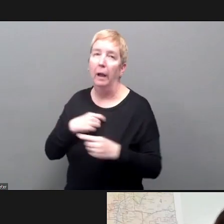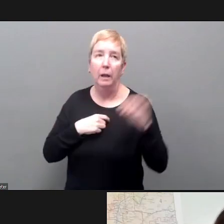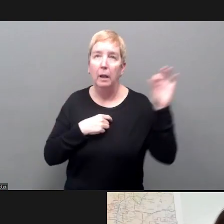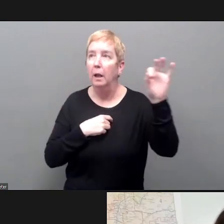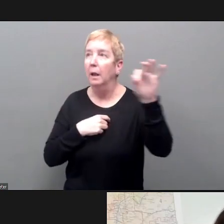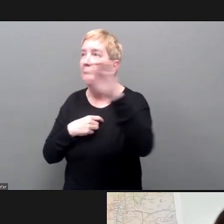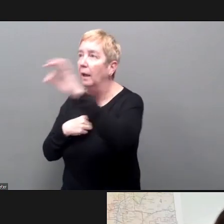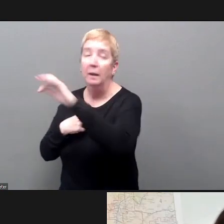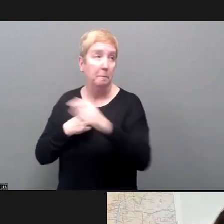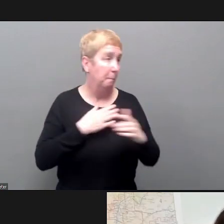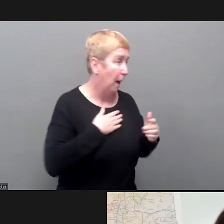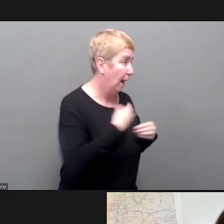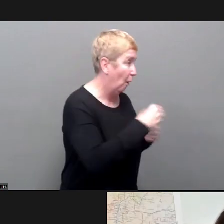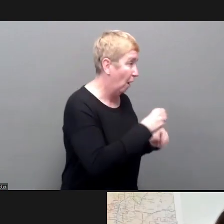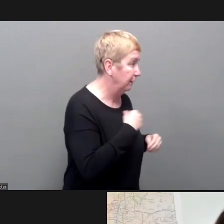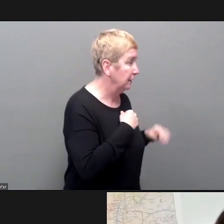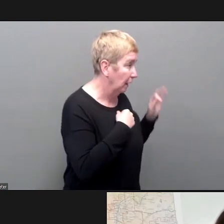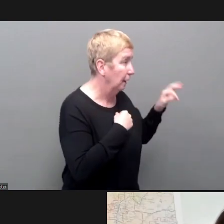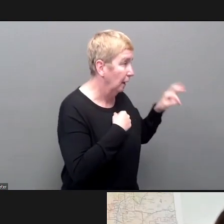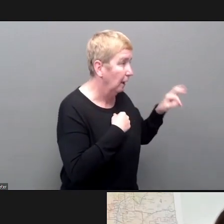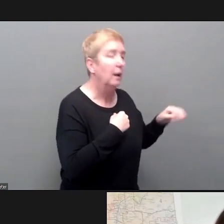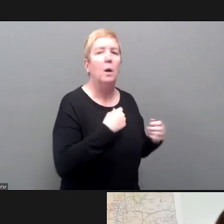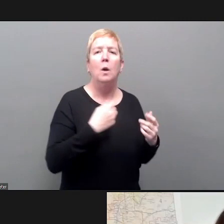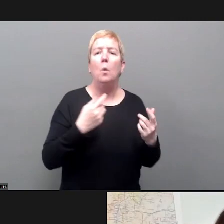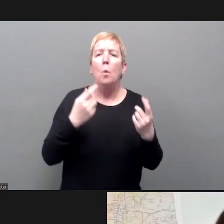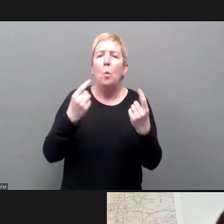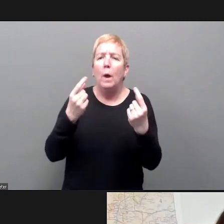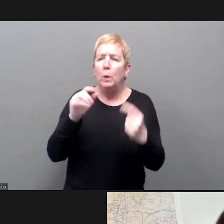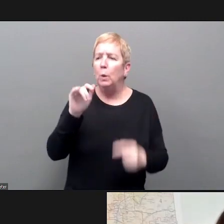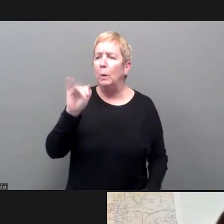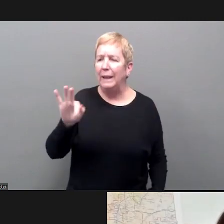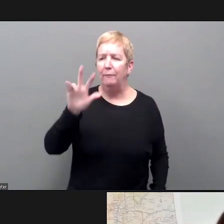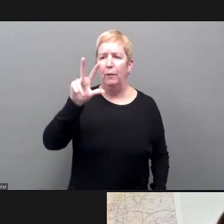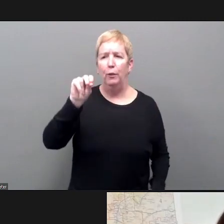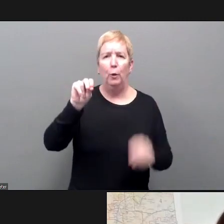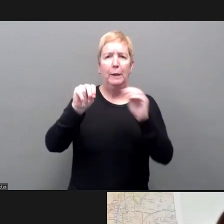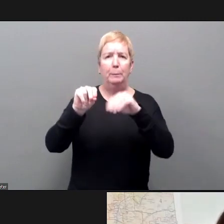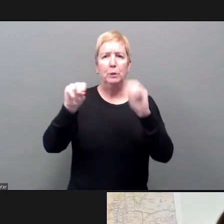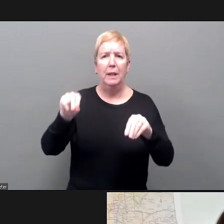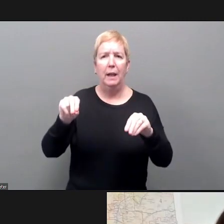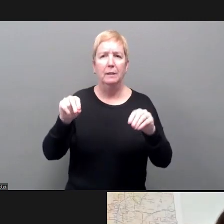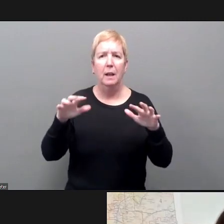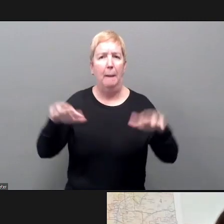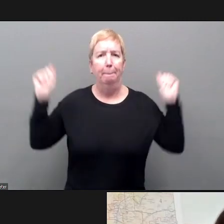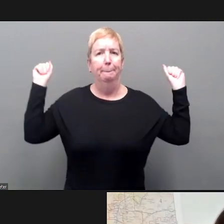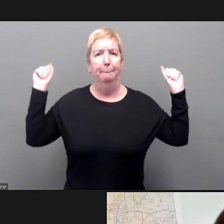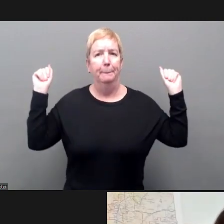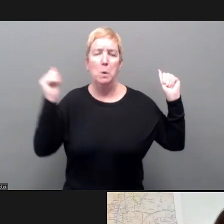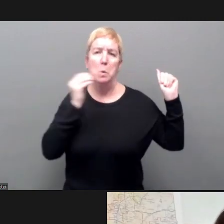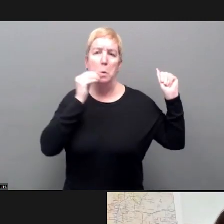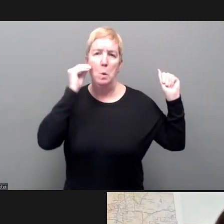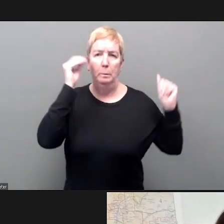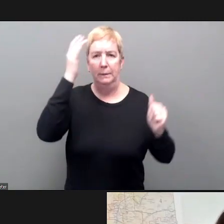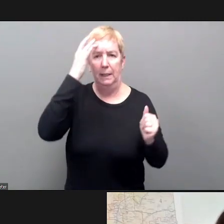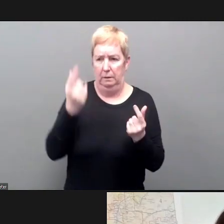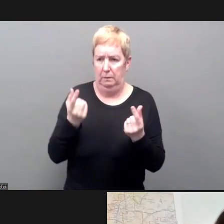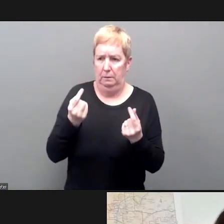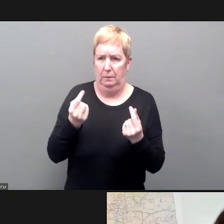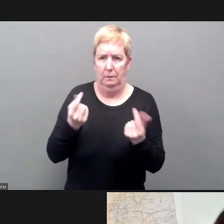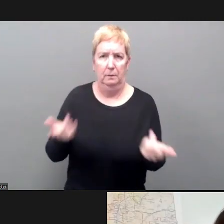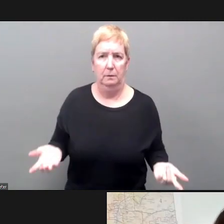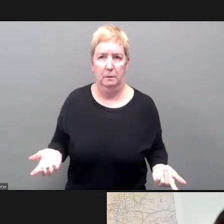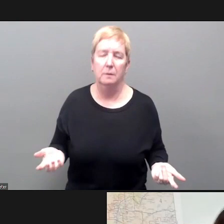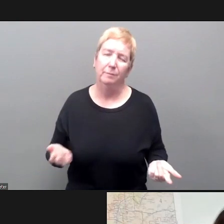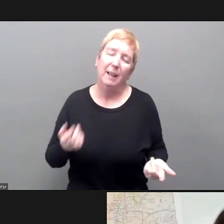plan for what you're going to do if 30% of people are out one day, next week, because that's what we've seen across